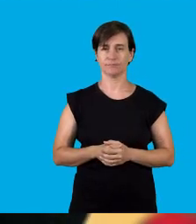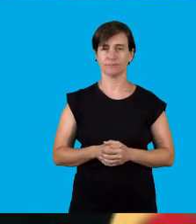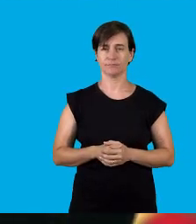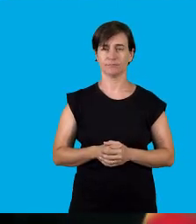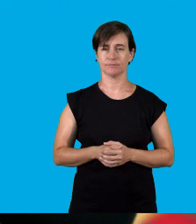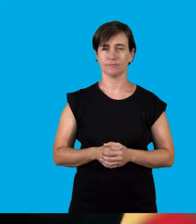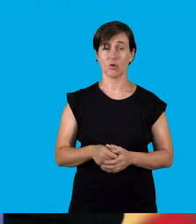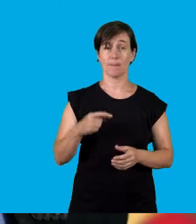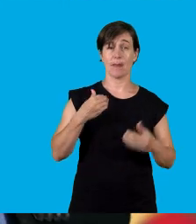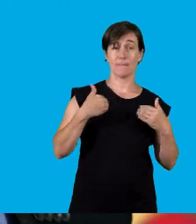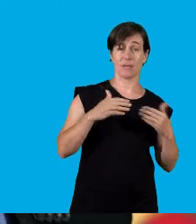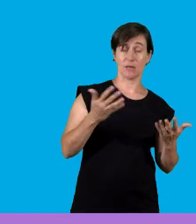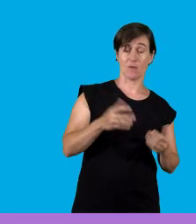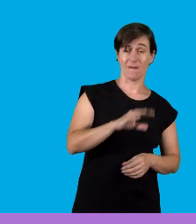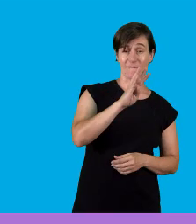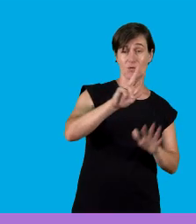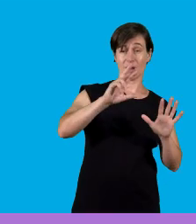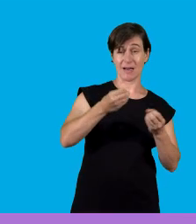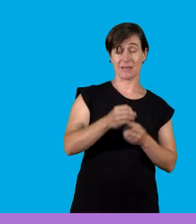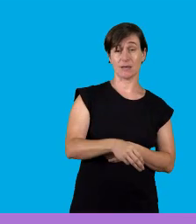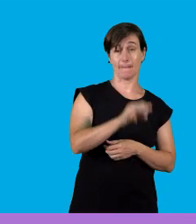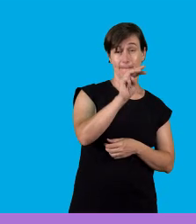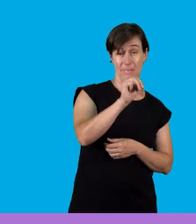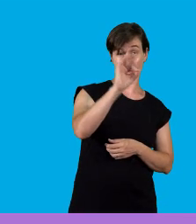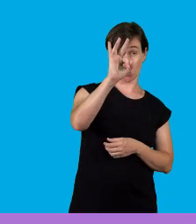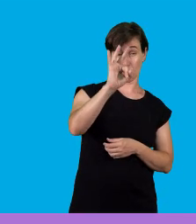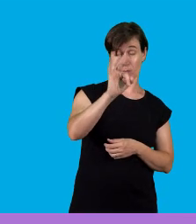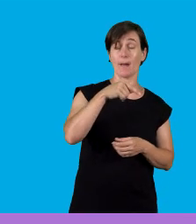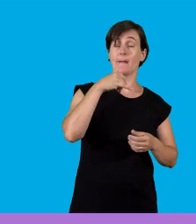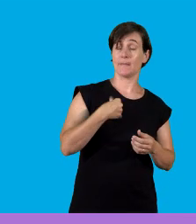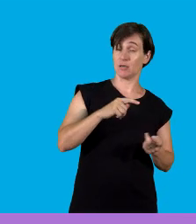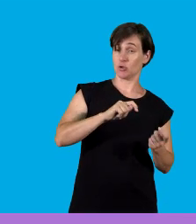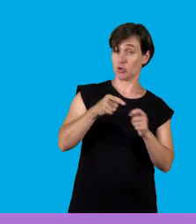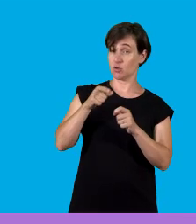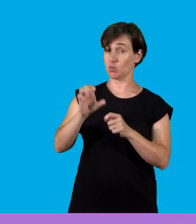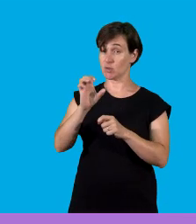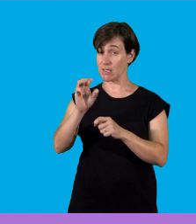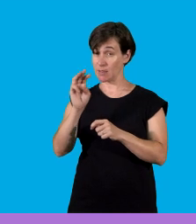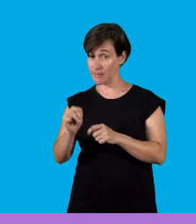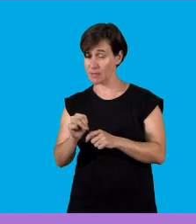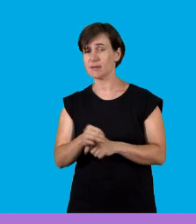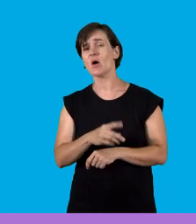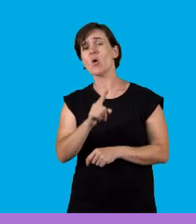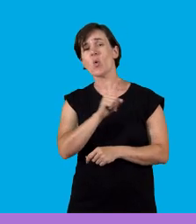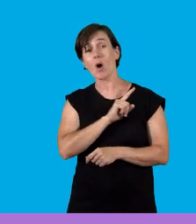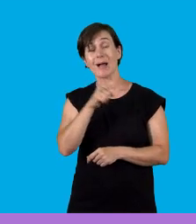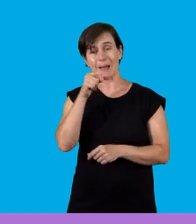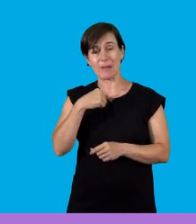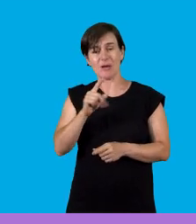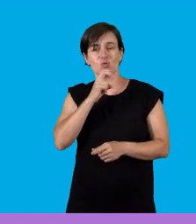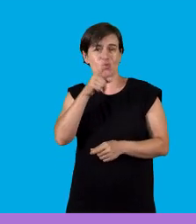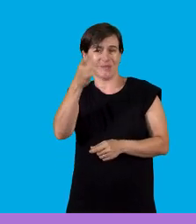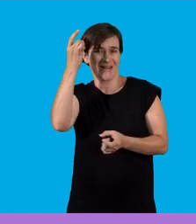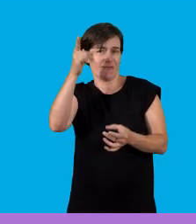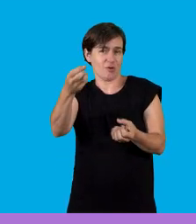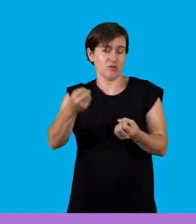quick, right? So first I went from 480 cubic meters, I converted that to cubic centimeters because I'm working with